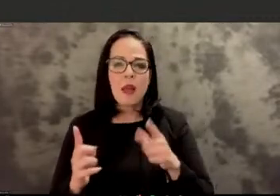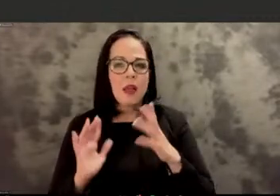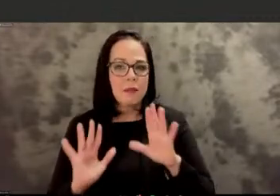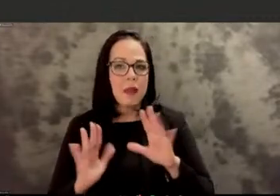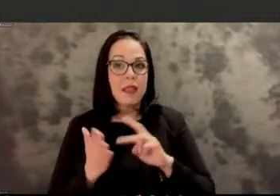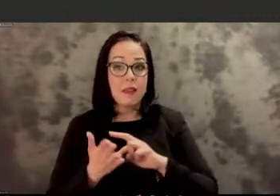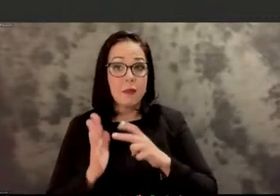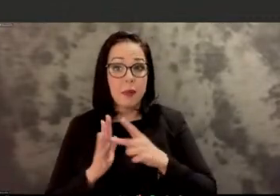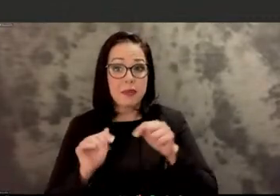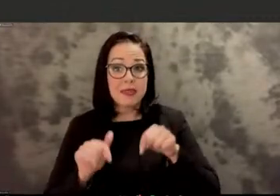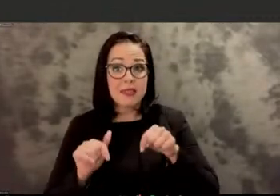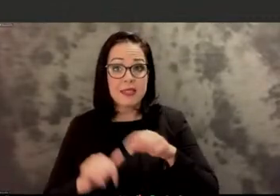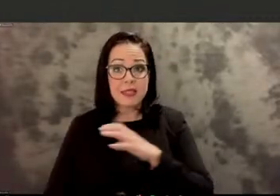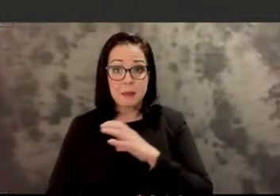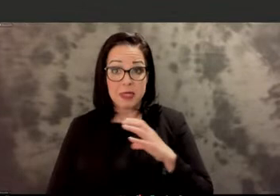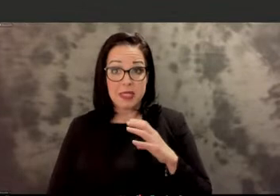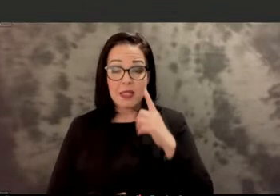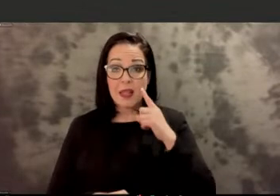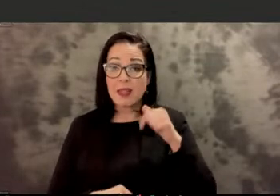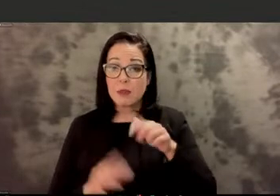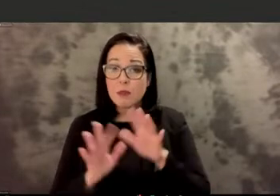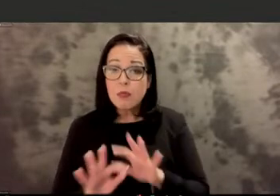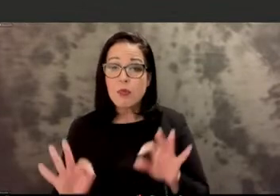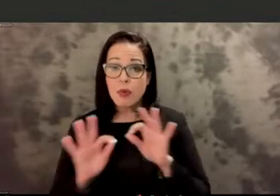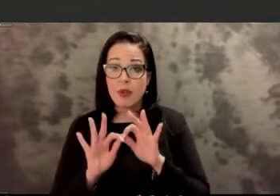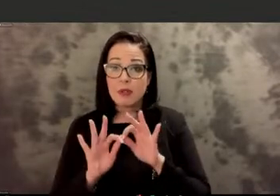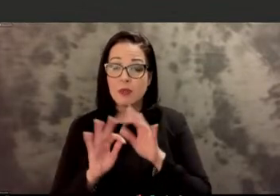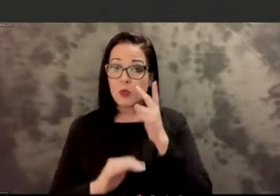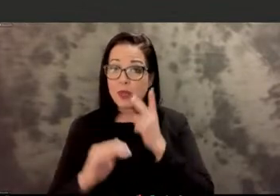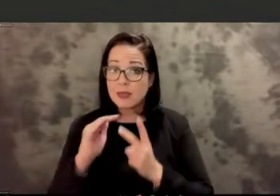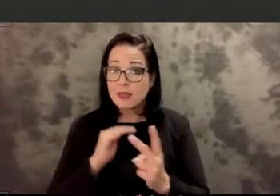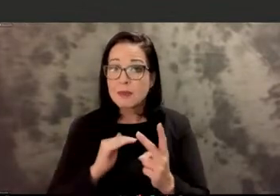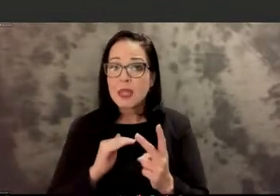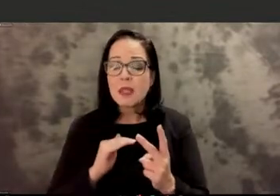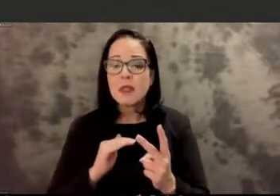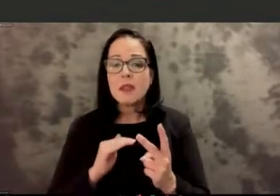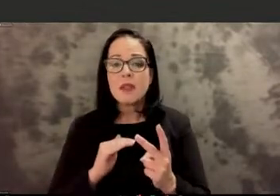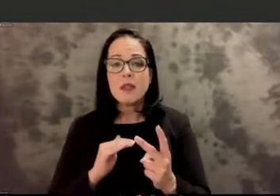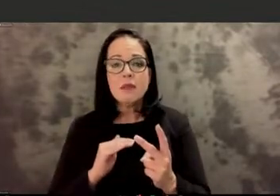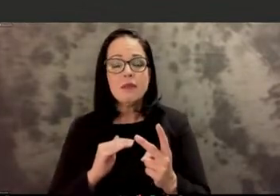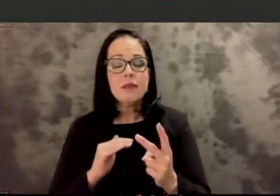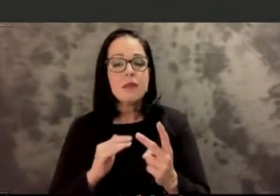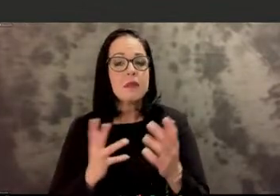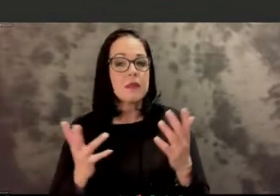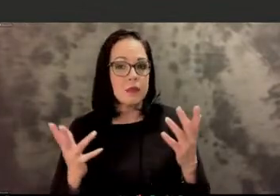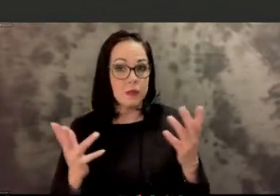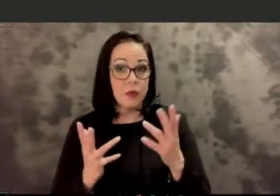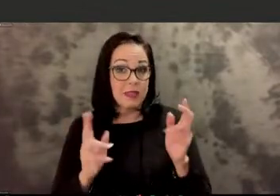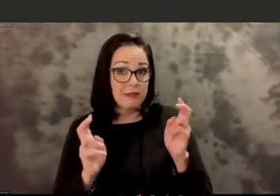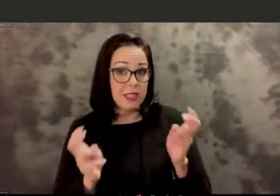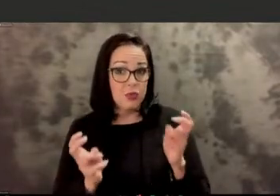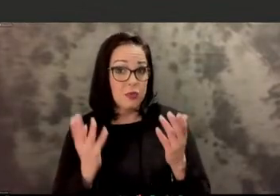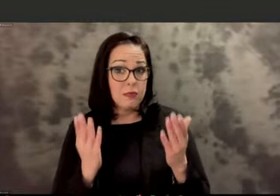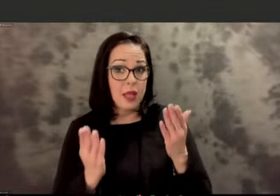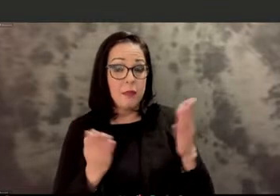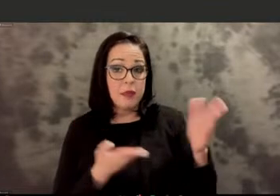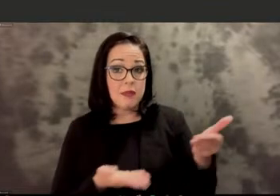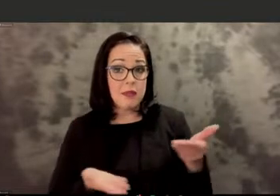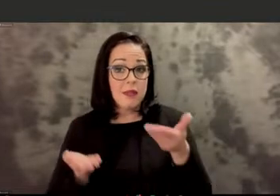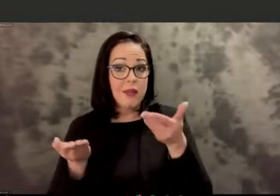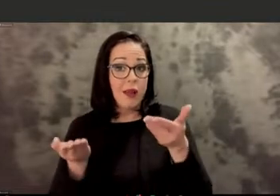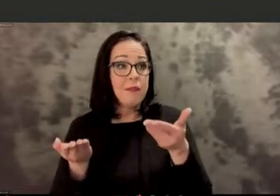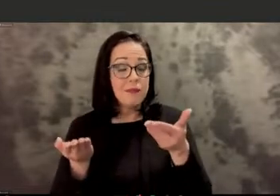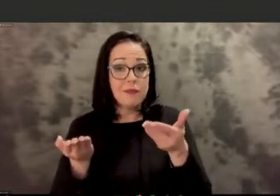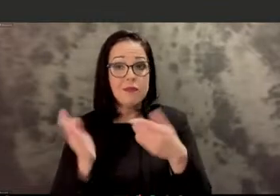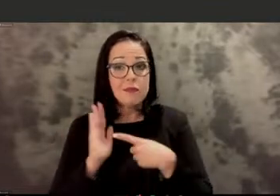of this committee, it is important to anticipate what issues may come to the forefront